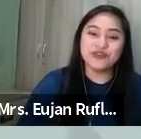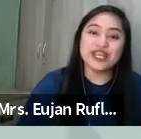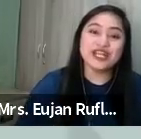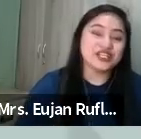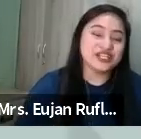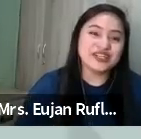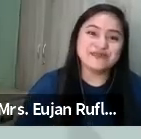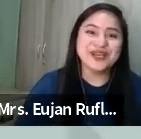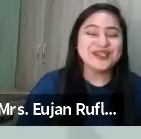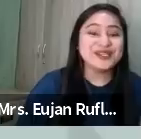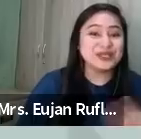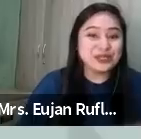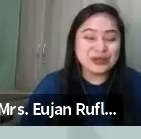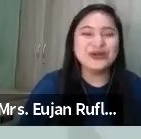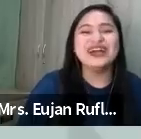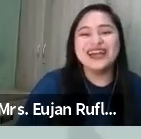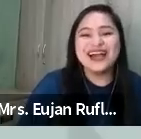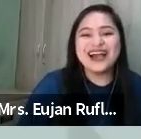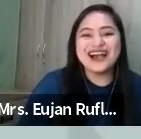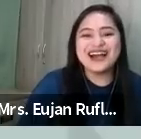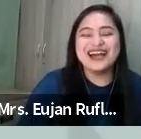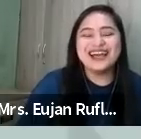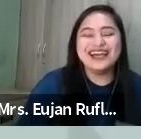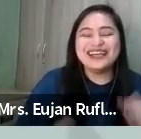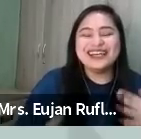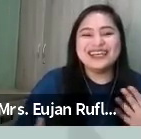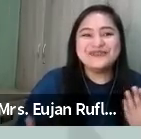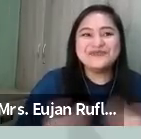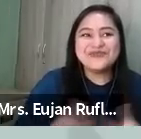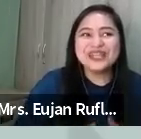props for their children because uh,